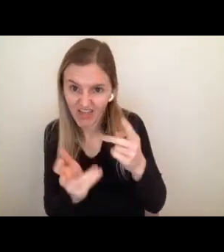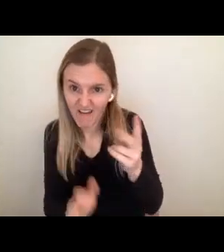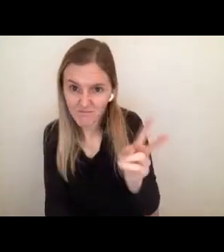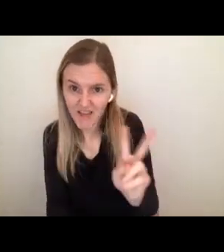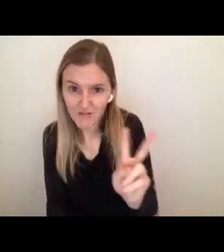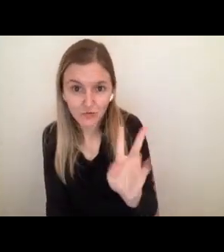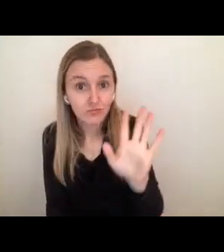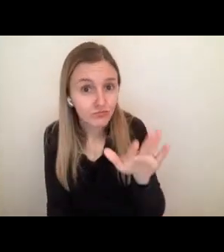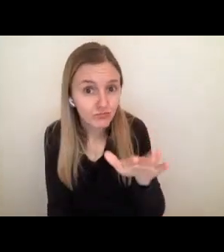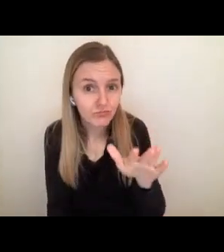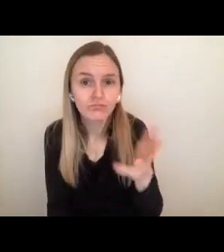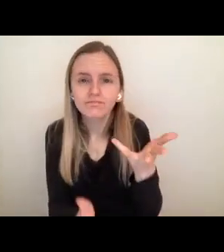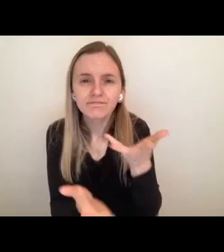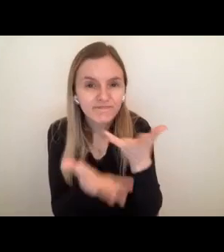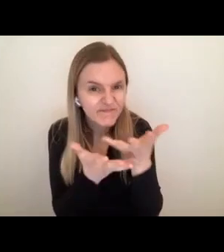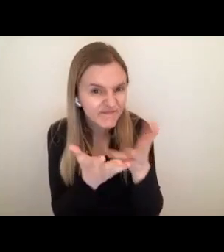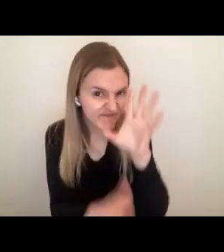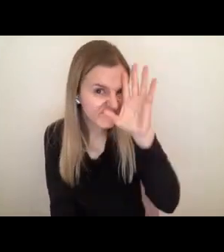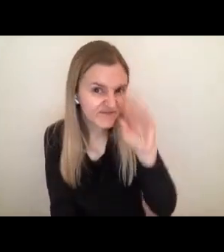and saying